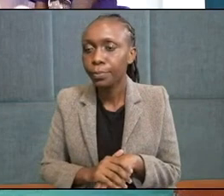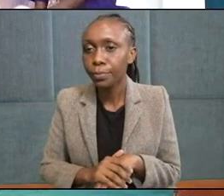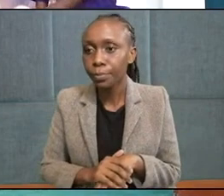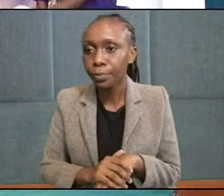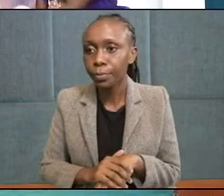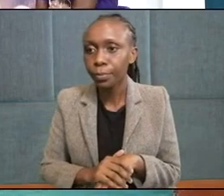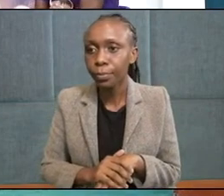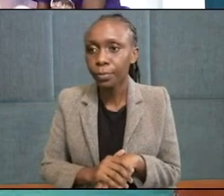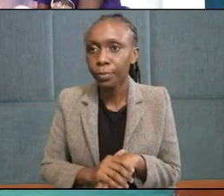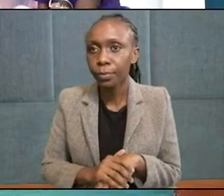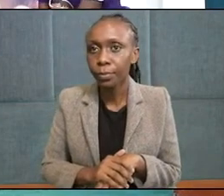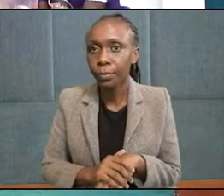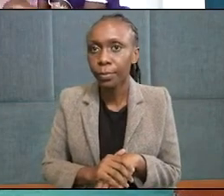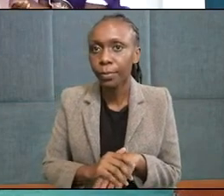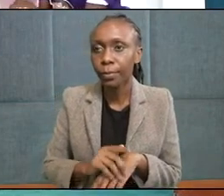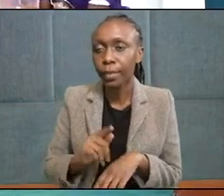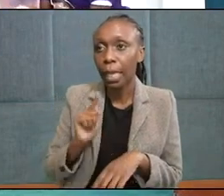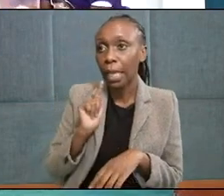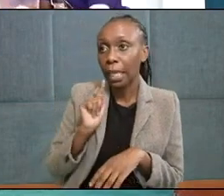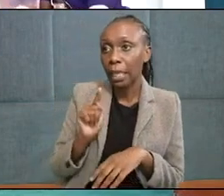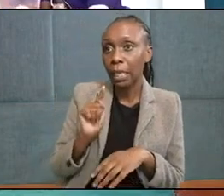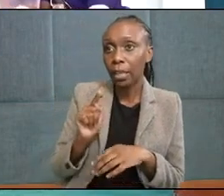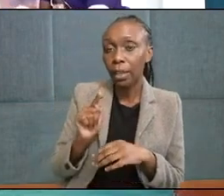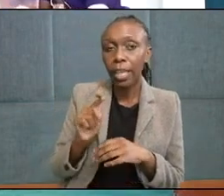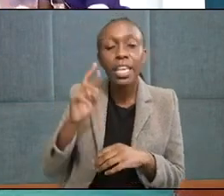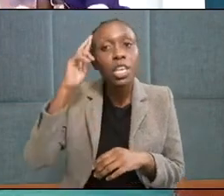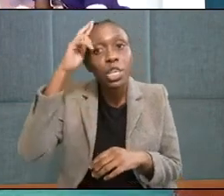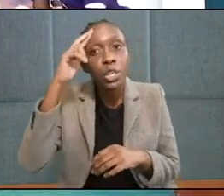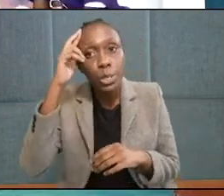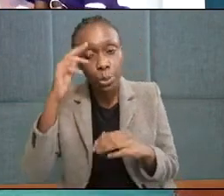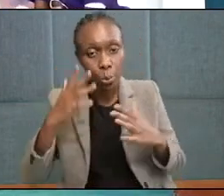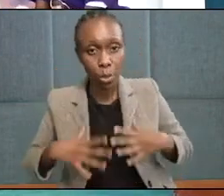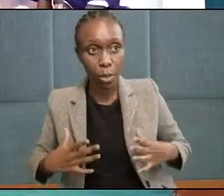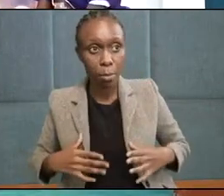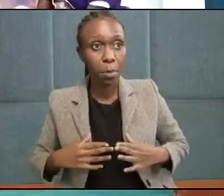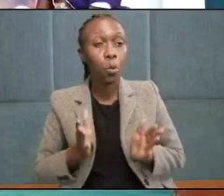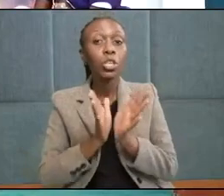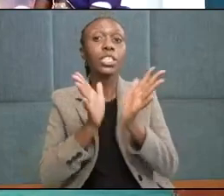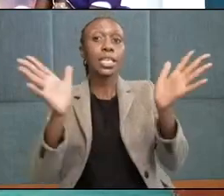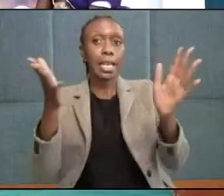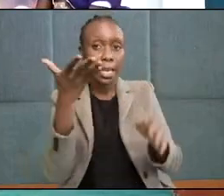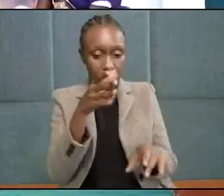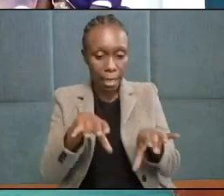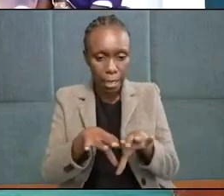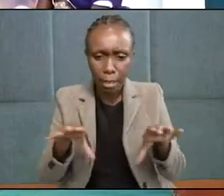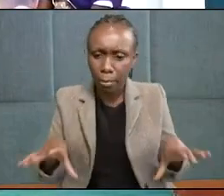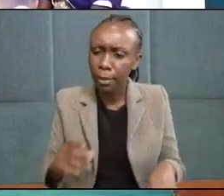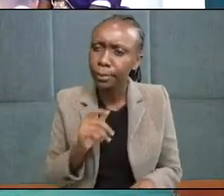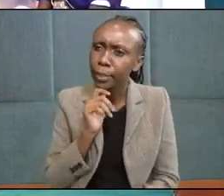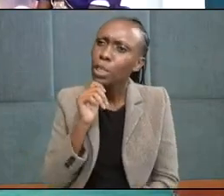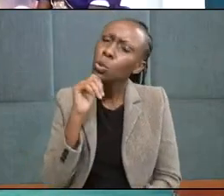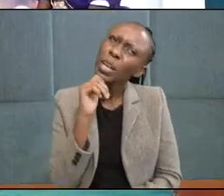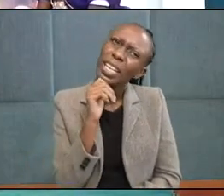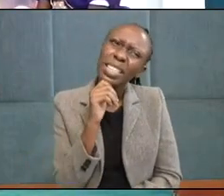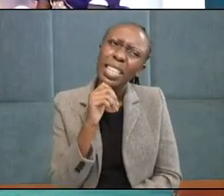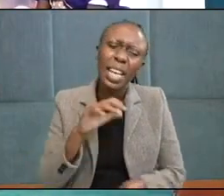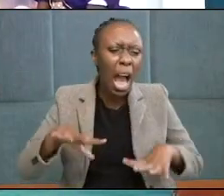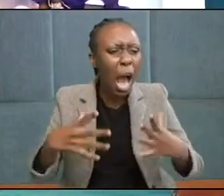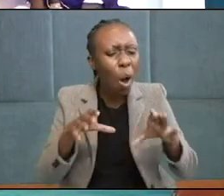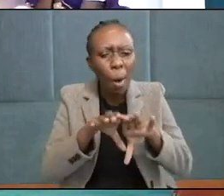He reasoned with the people in general. He reasoned with the people in general. Let's picture a